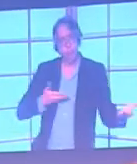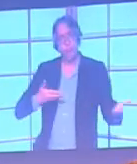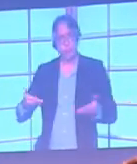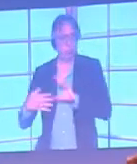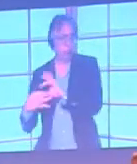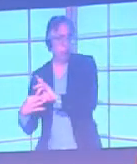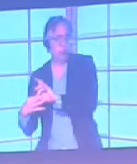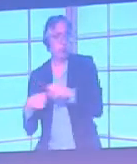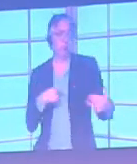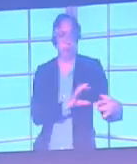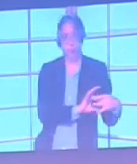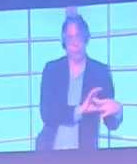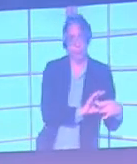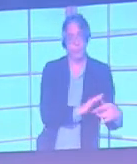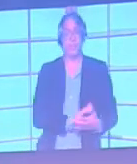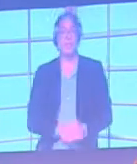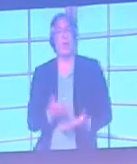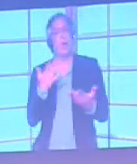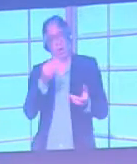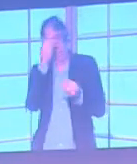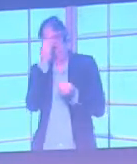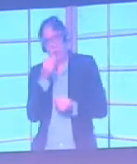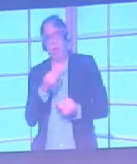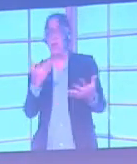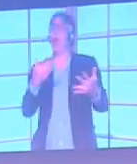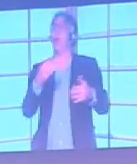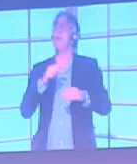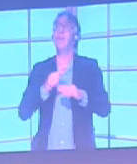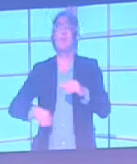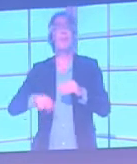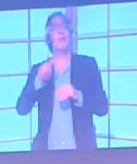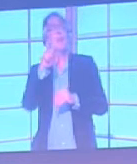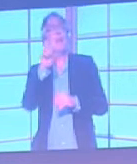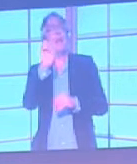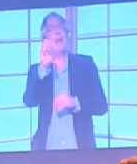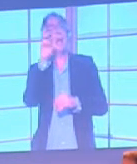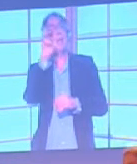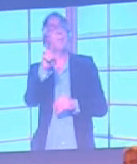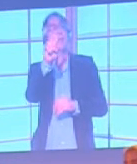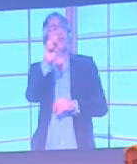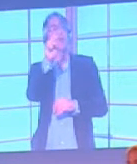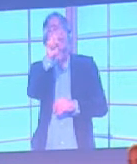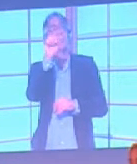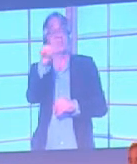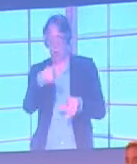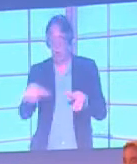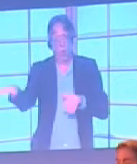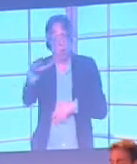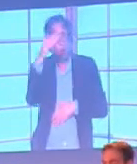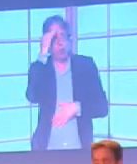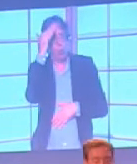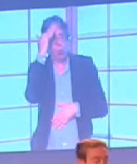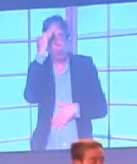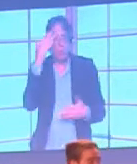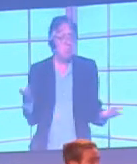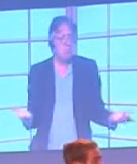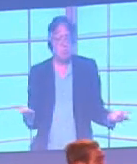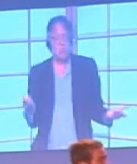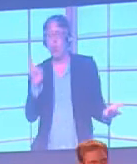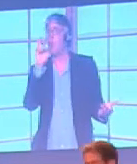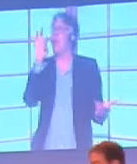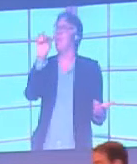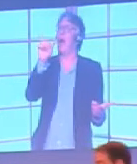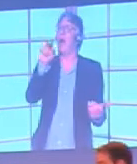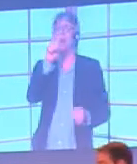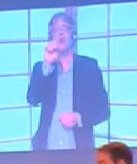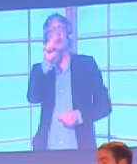bit. Okay, so just to contextualize the tournament, because maybe not all of you are familiar with what UEFA Euro 2016 is.